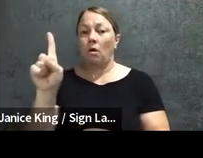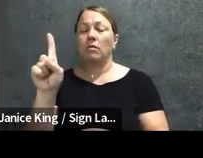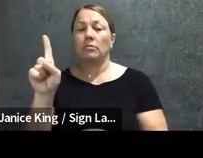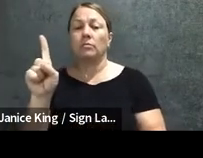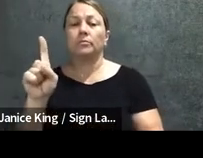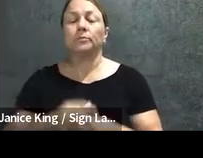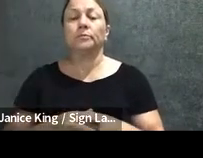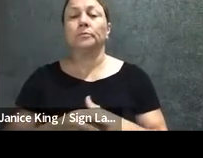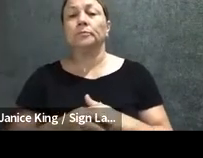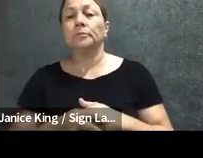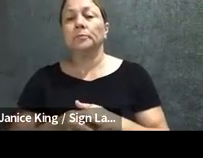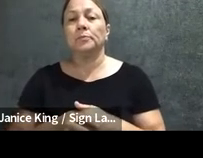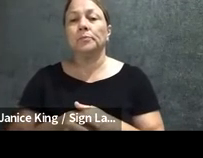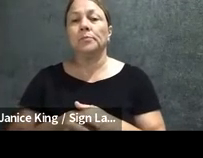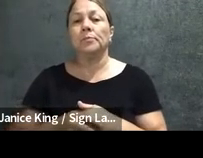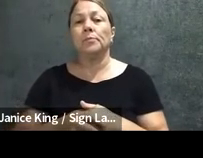II. Next.